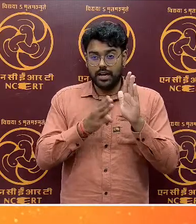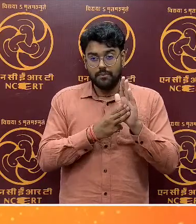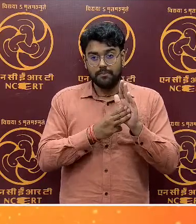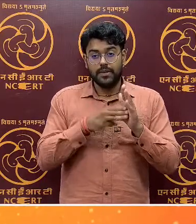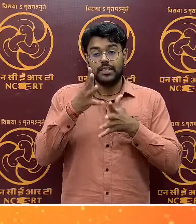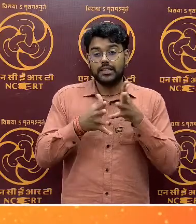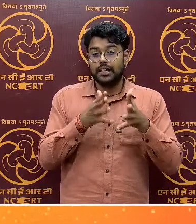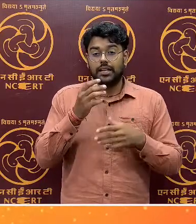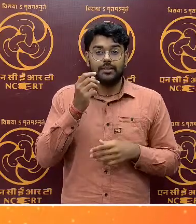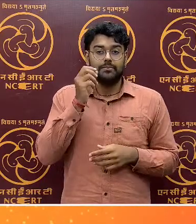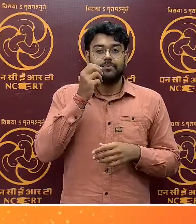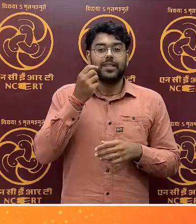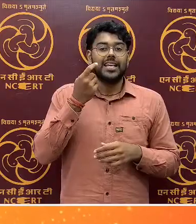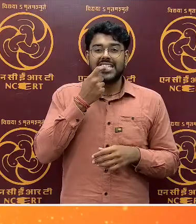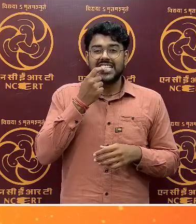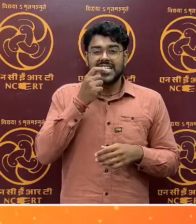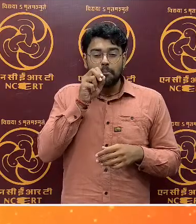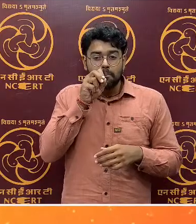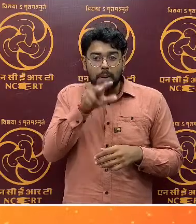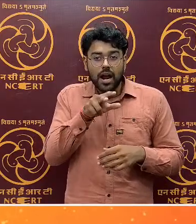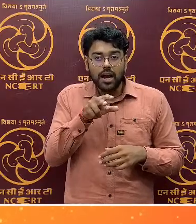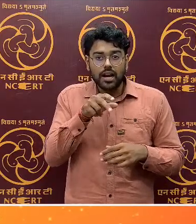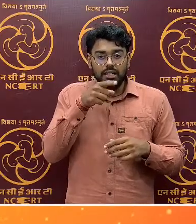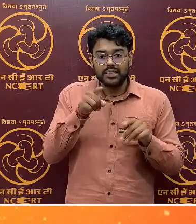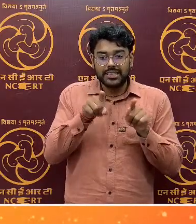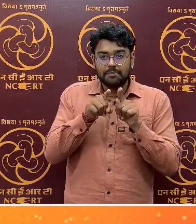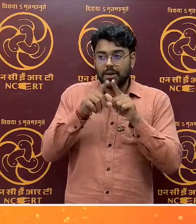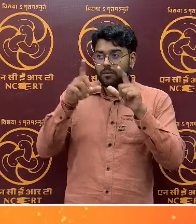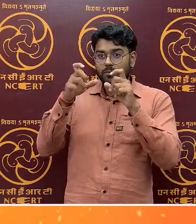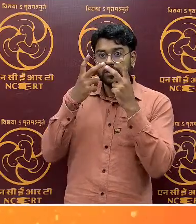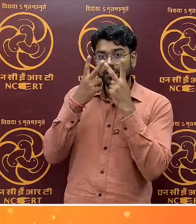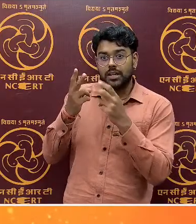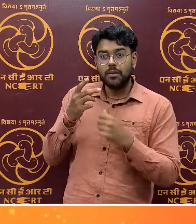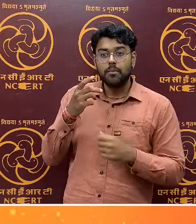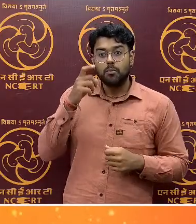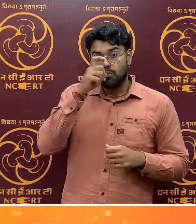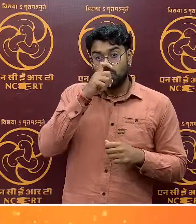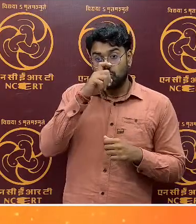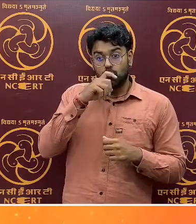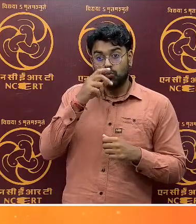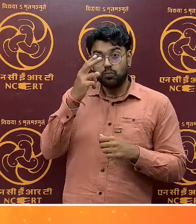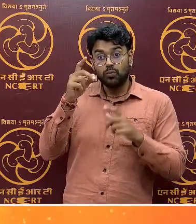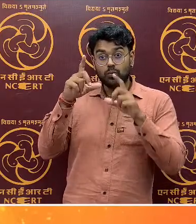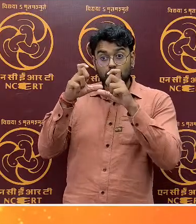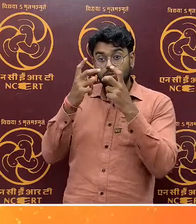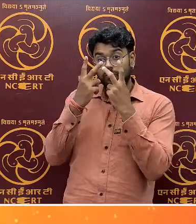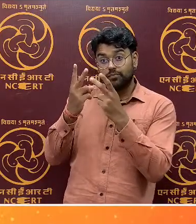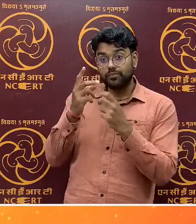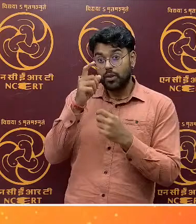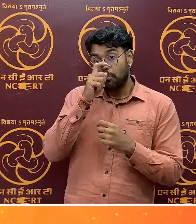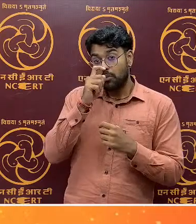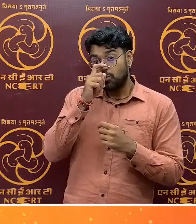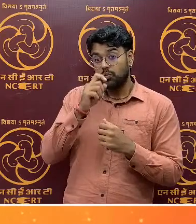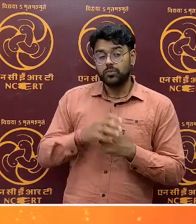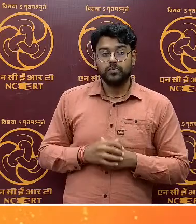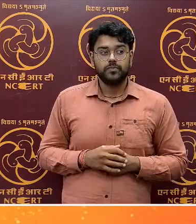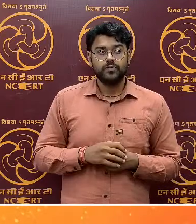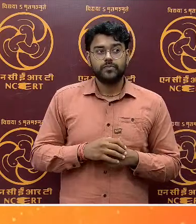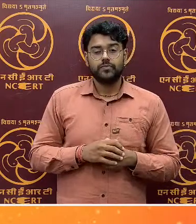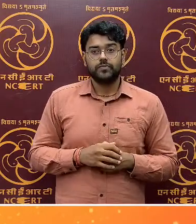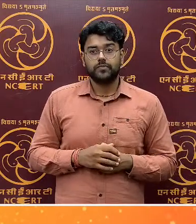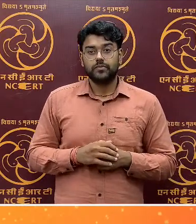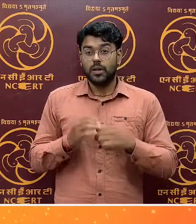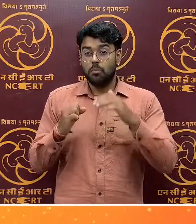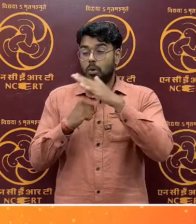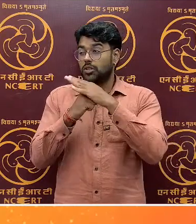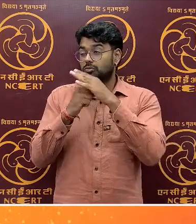testis. Now if you can see this figure, so the blue structure in the diagram, right, the diagram which is right at the